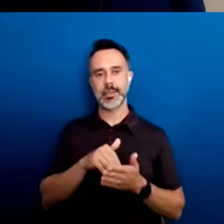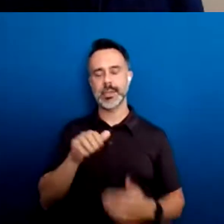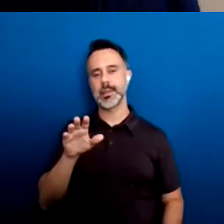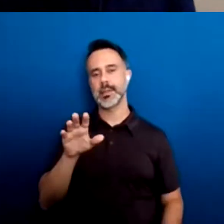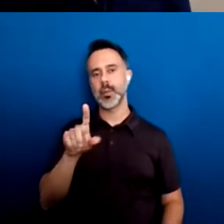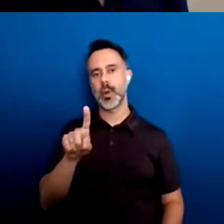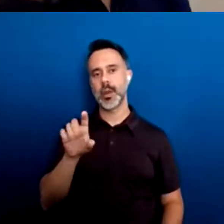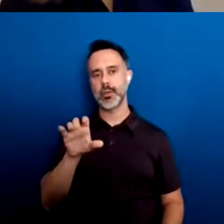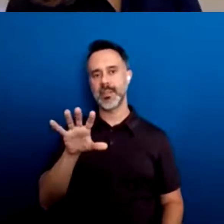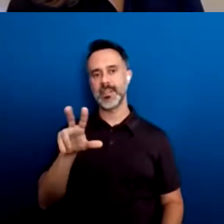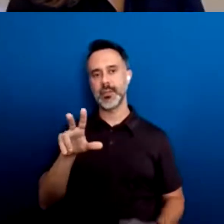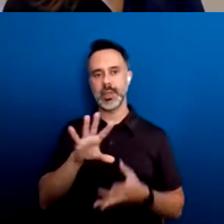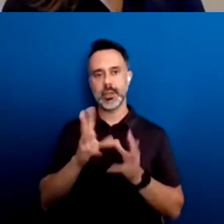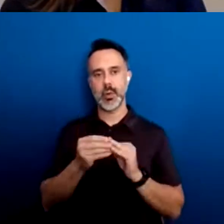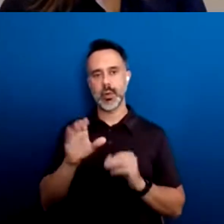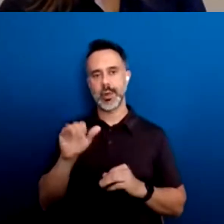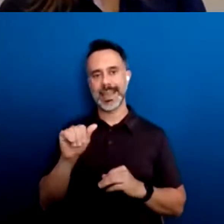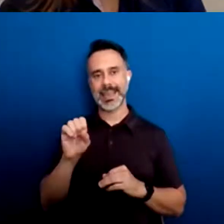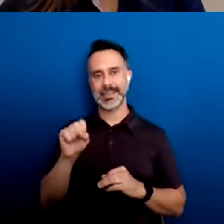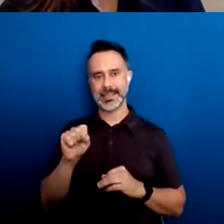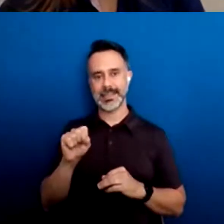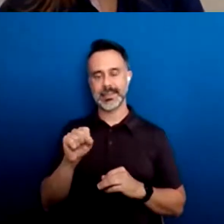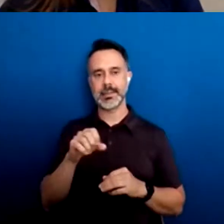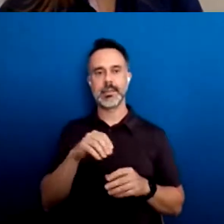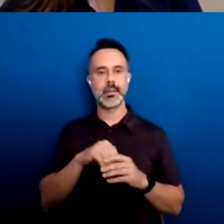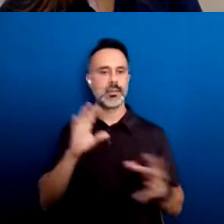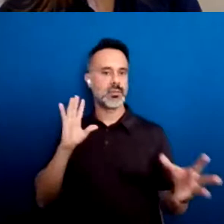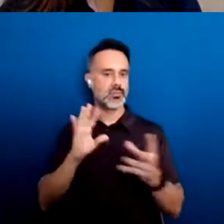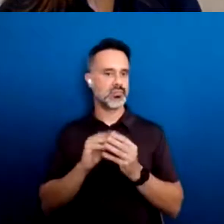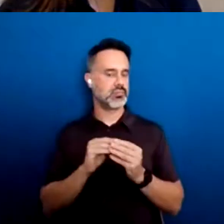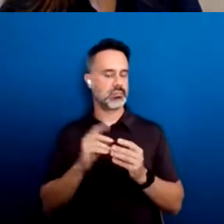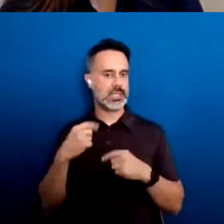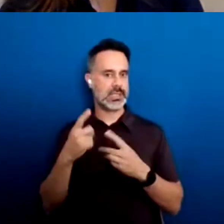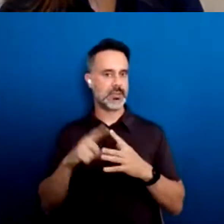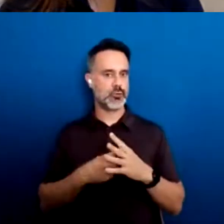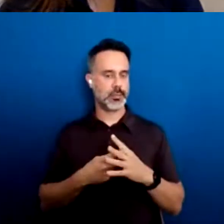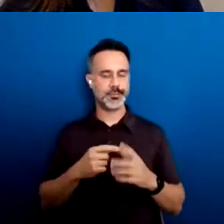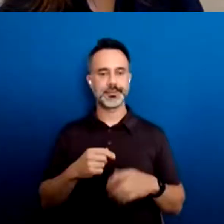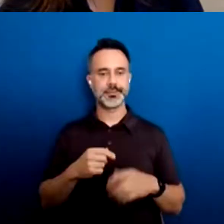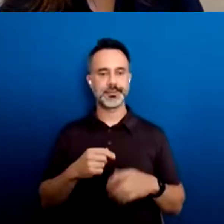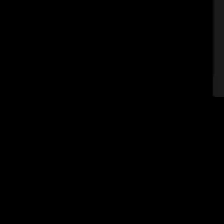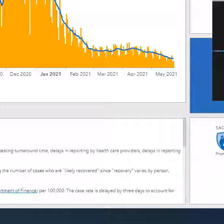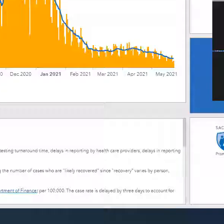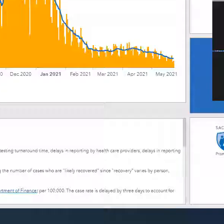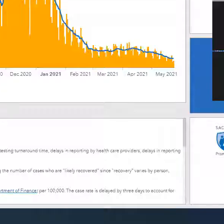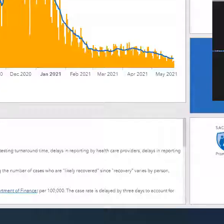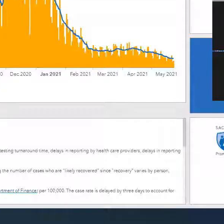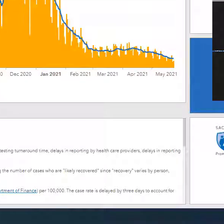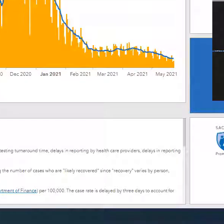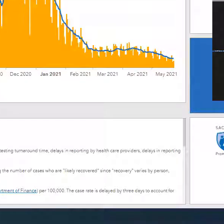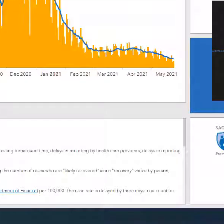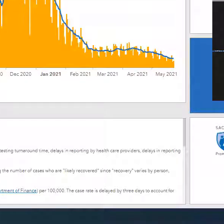106,153 total cases in Sacramento County. That's cumulatively since this all started. 110 new cases added today,